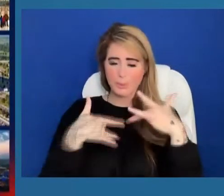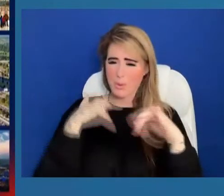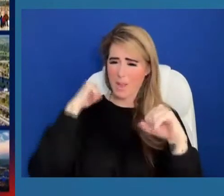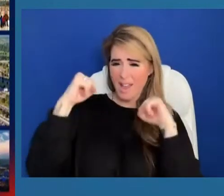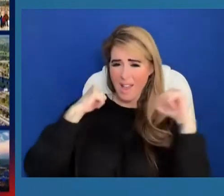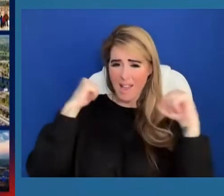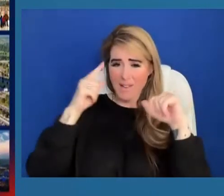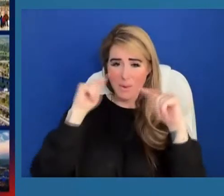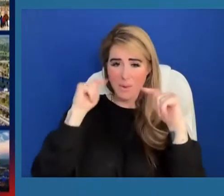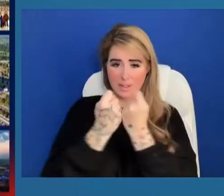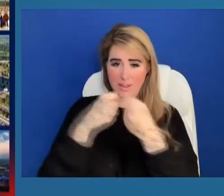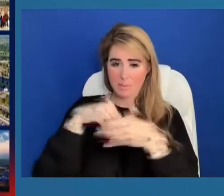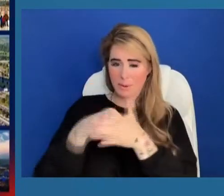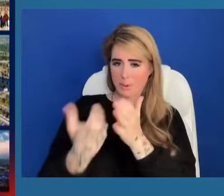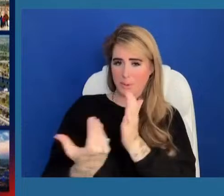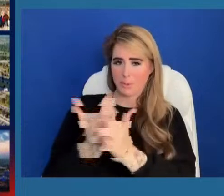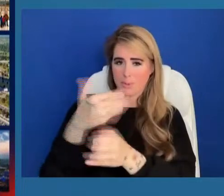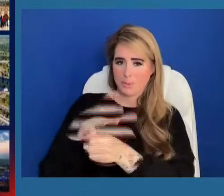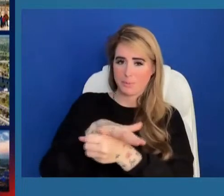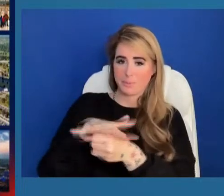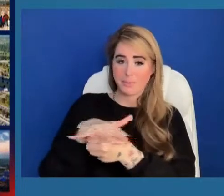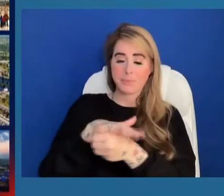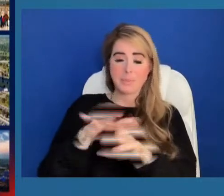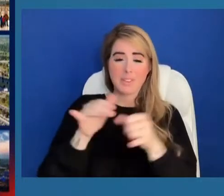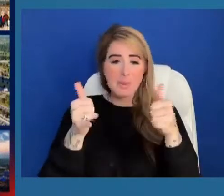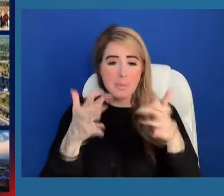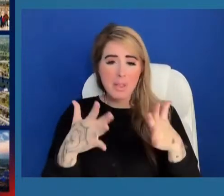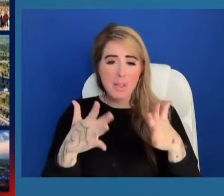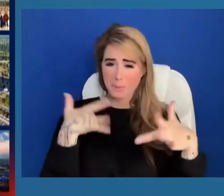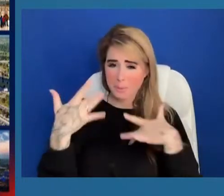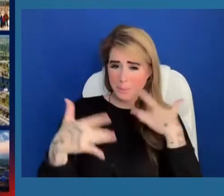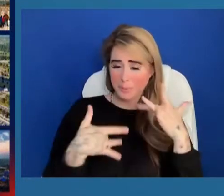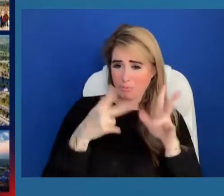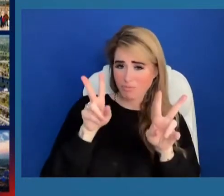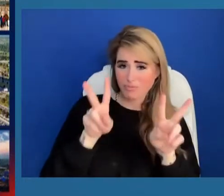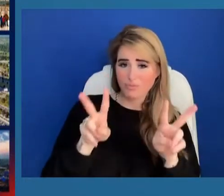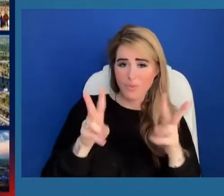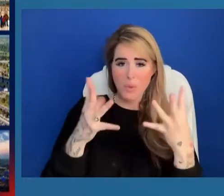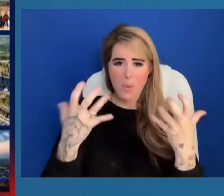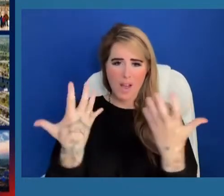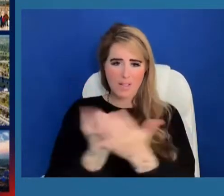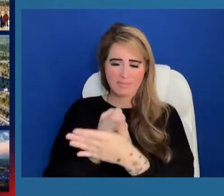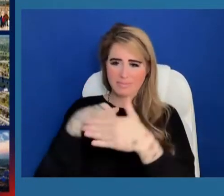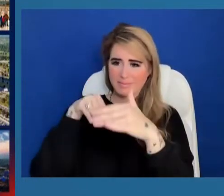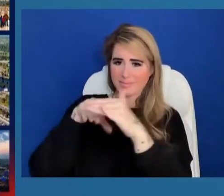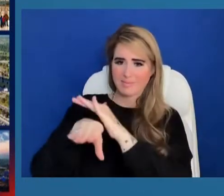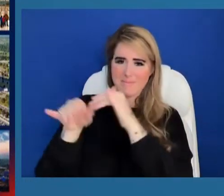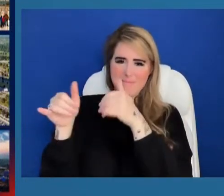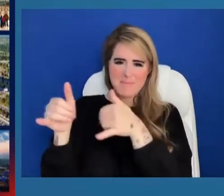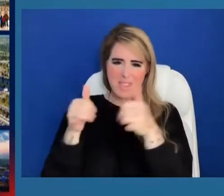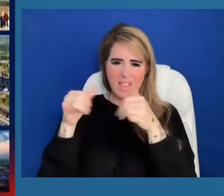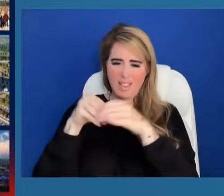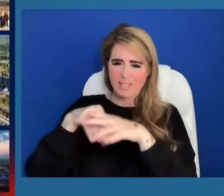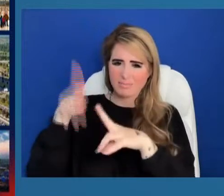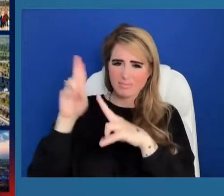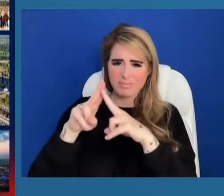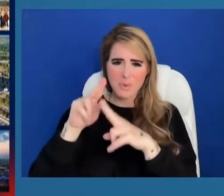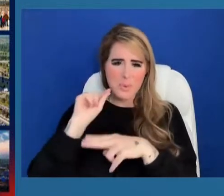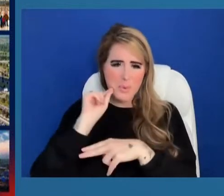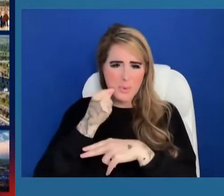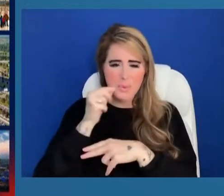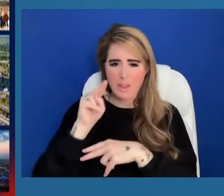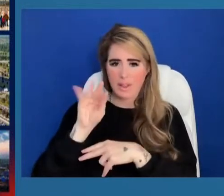new environment. The players are eagerly awaiting getting to play in the coolest new NFL